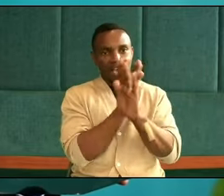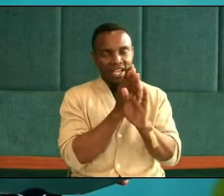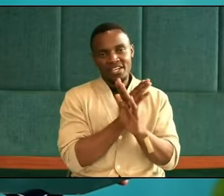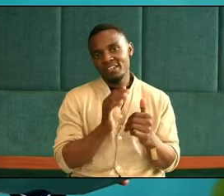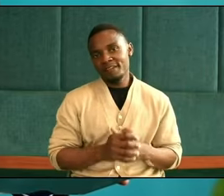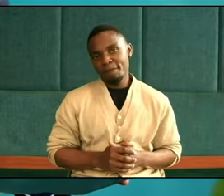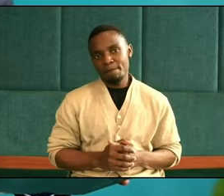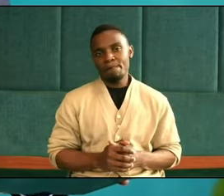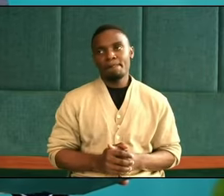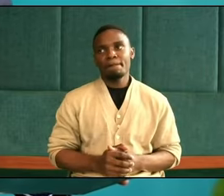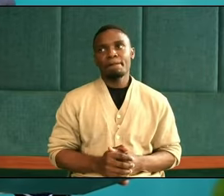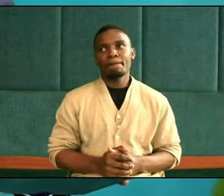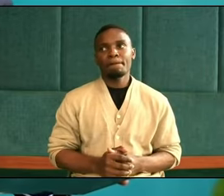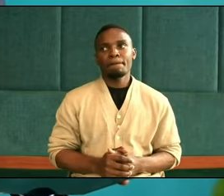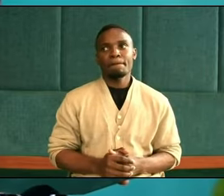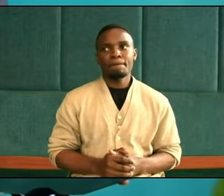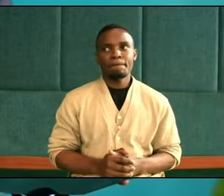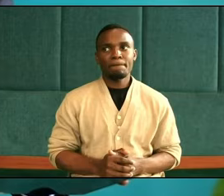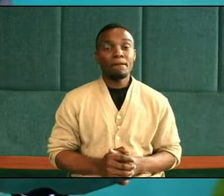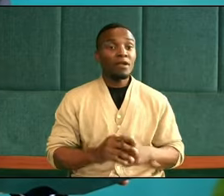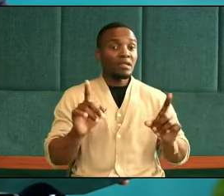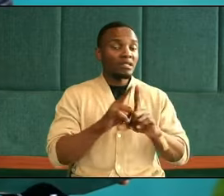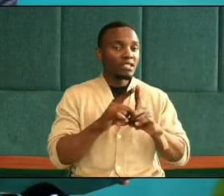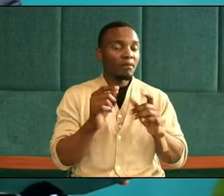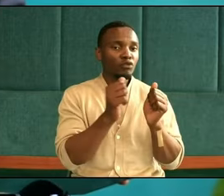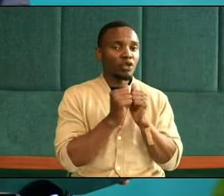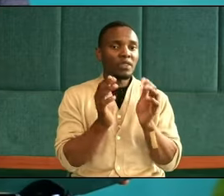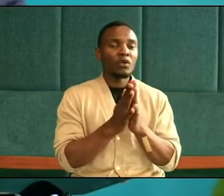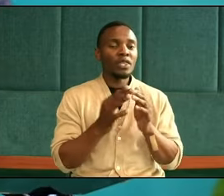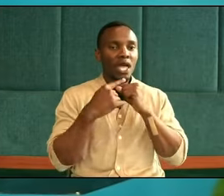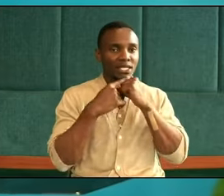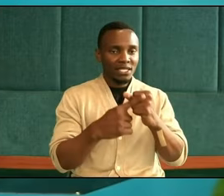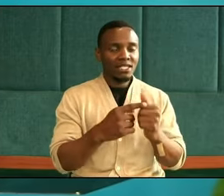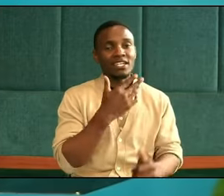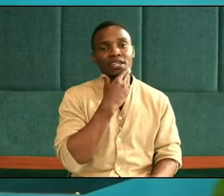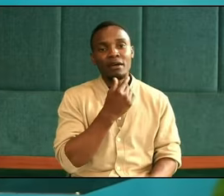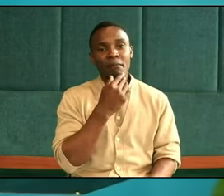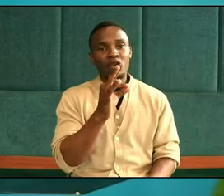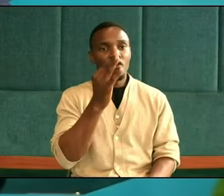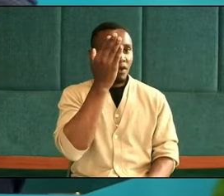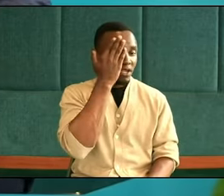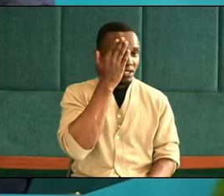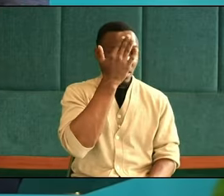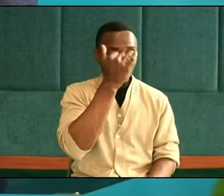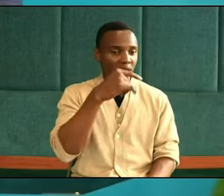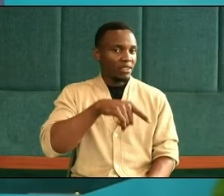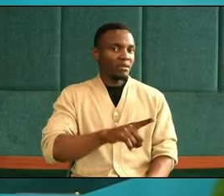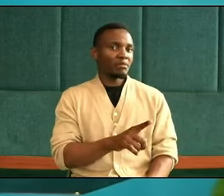with the king and 600 men of Israel, because they cannot